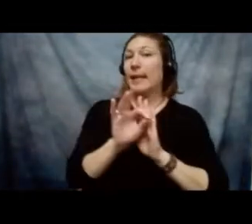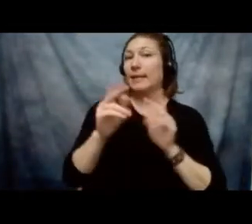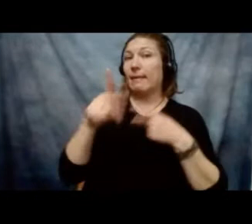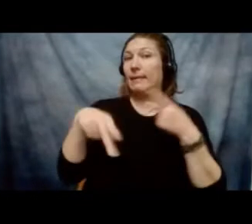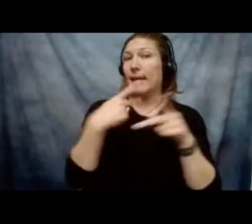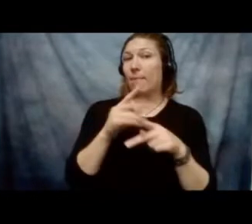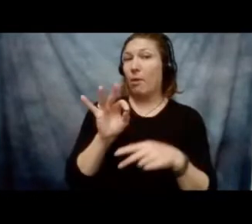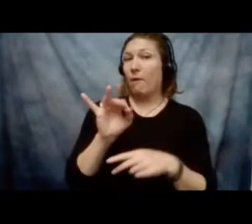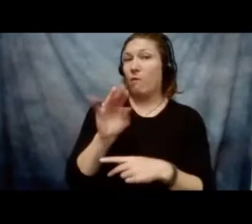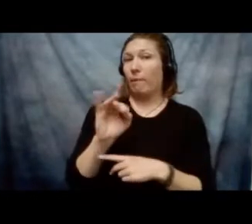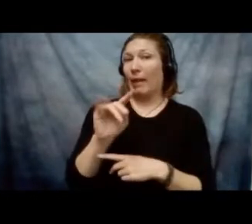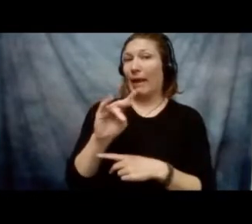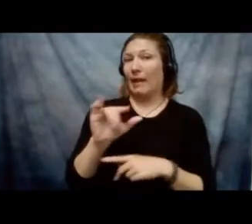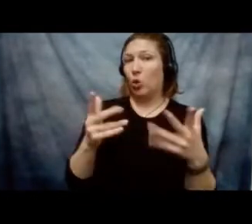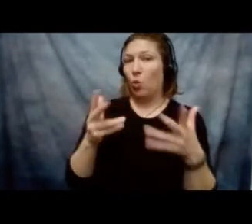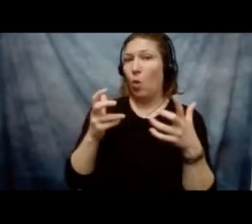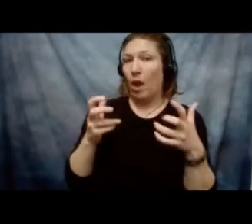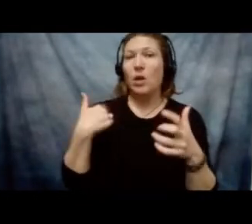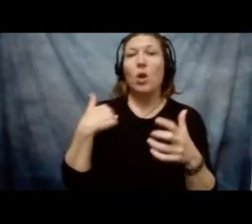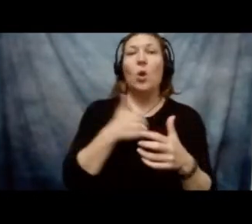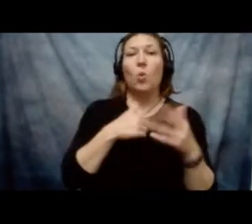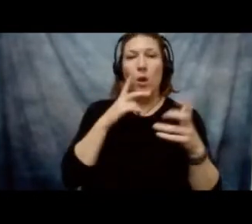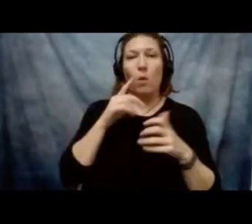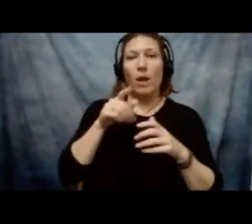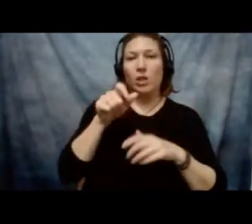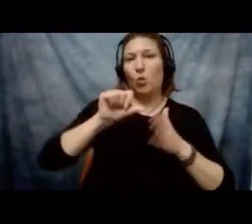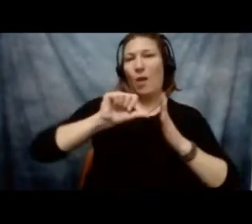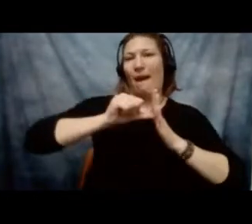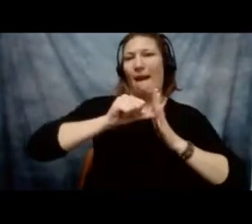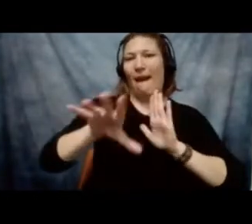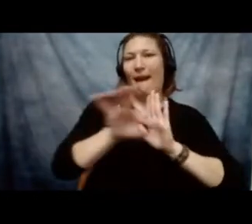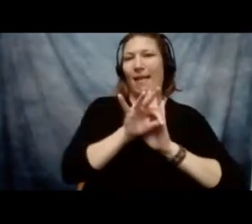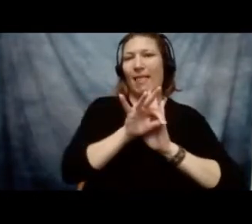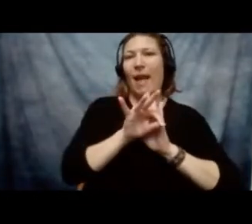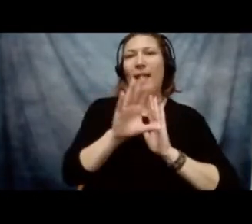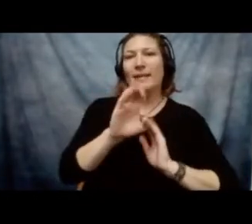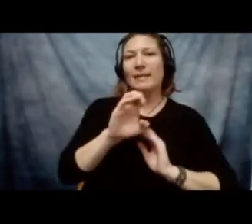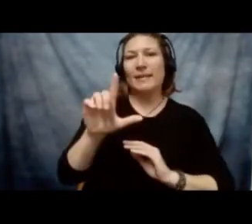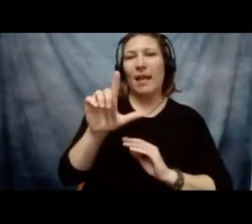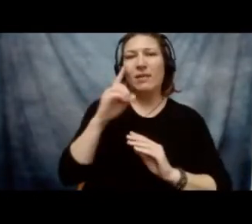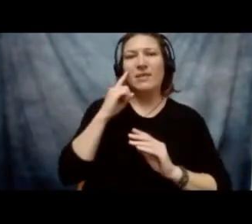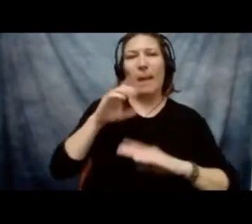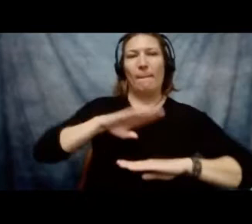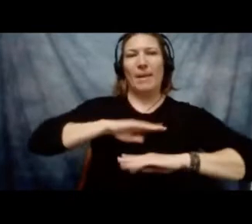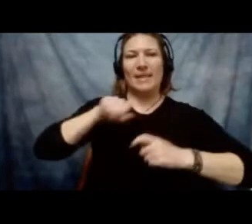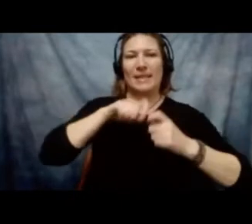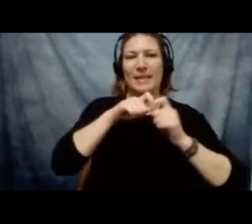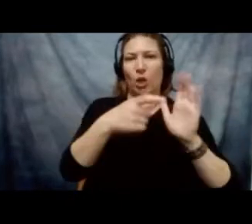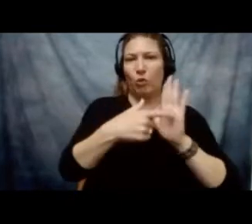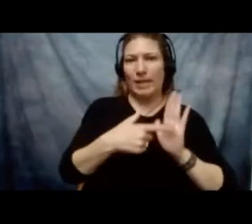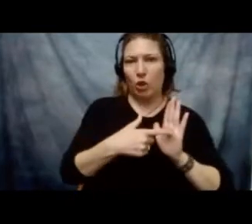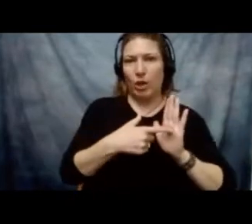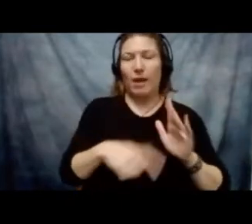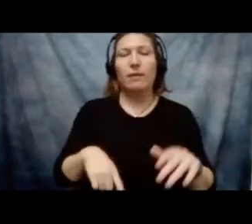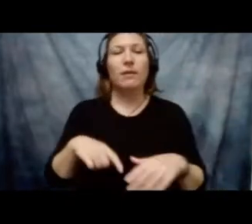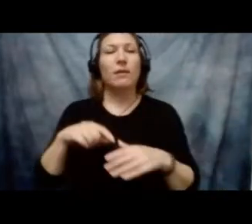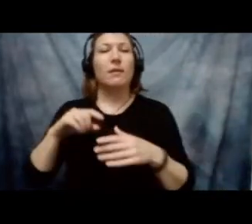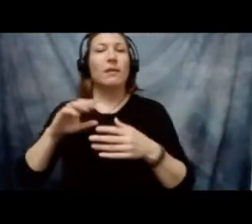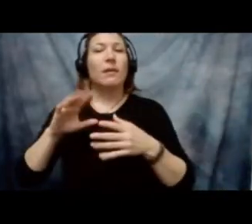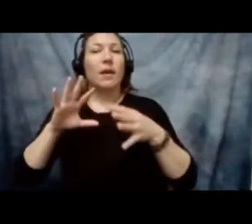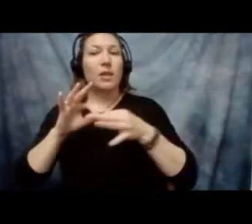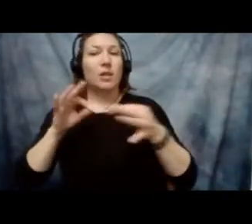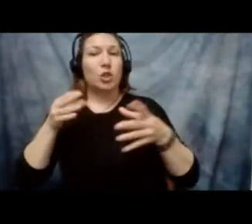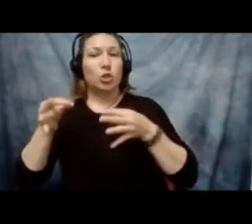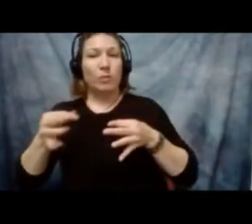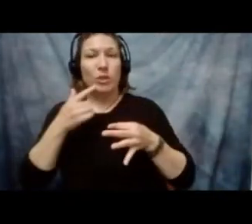certain criteria, we want Highlight Cells Rules. When the demonstrator selects Highlight Cells Rules, a submenu